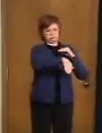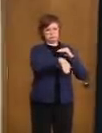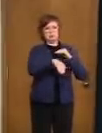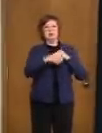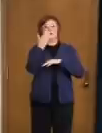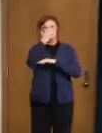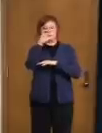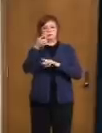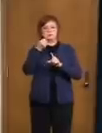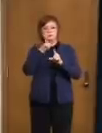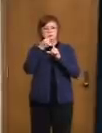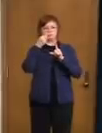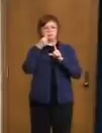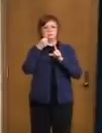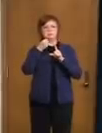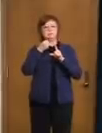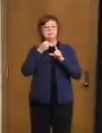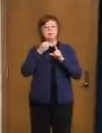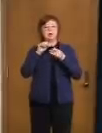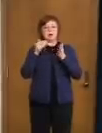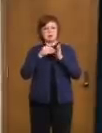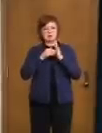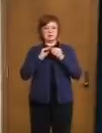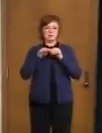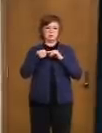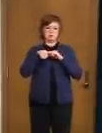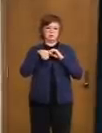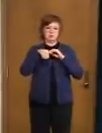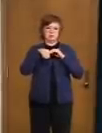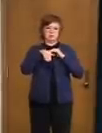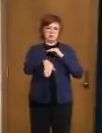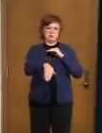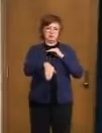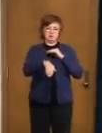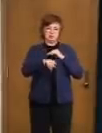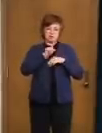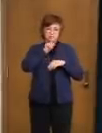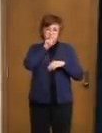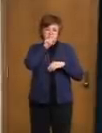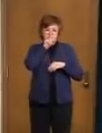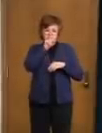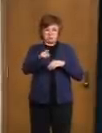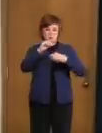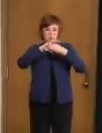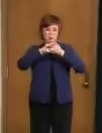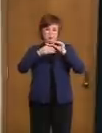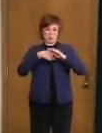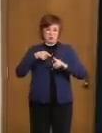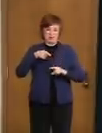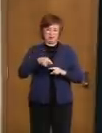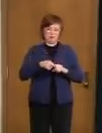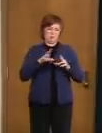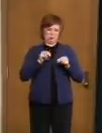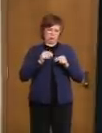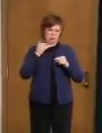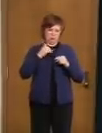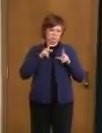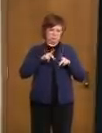we saw a much significant downward trend, but we don't believe that was telling us the true picture because the testing numbers were also